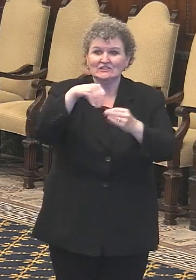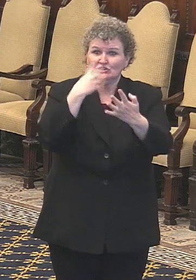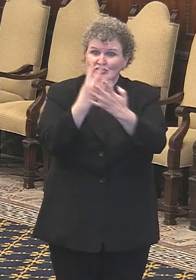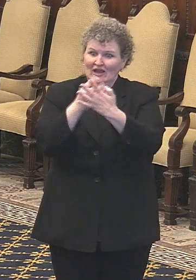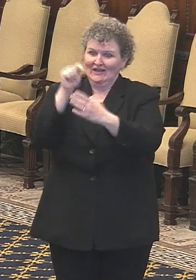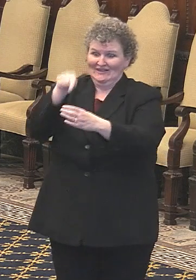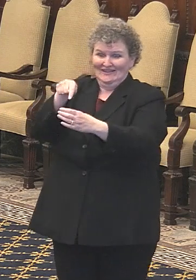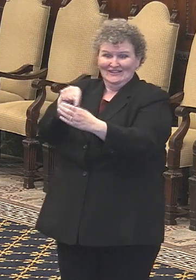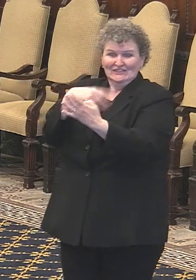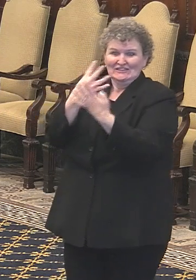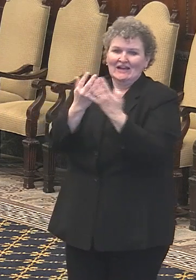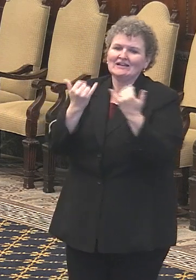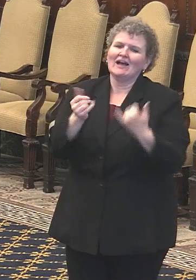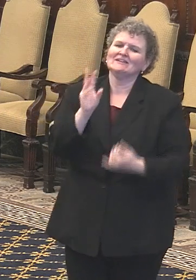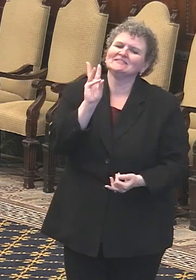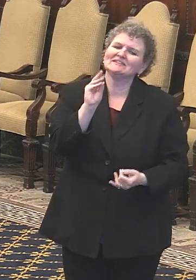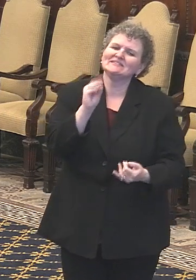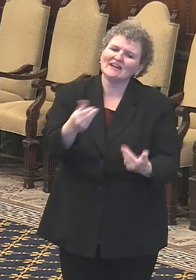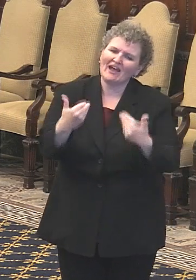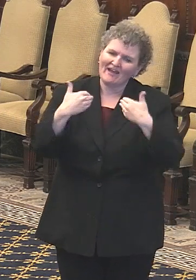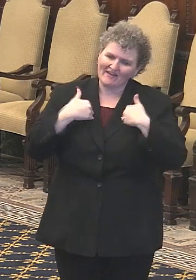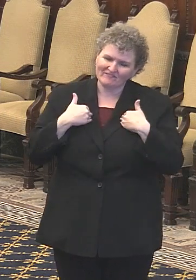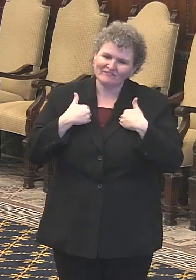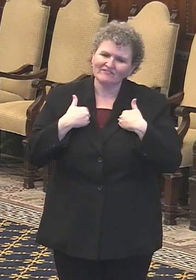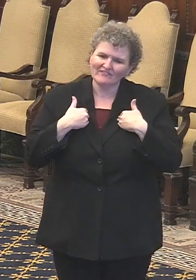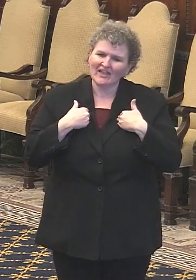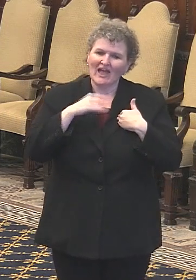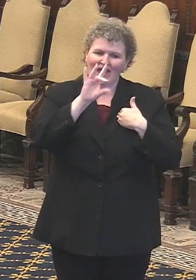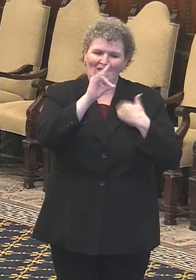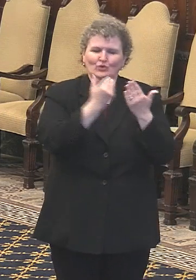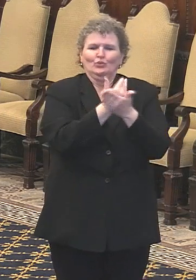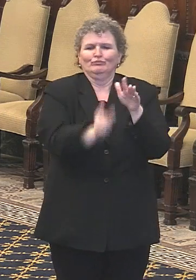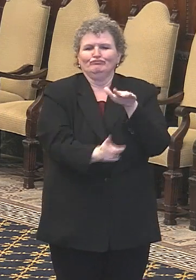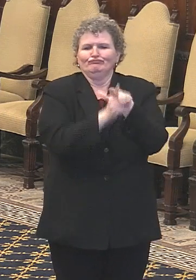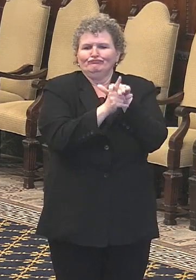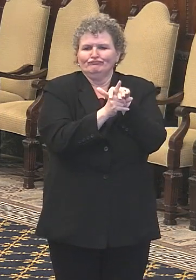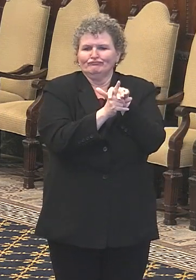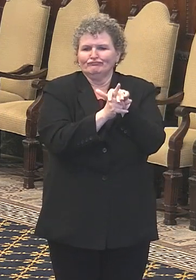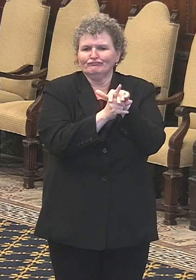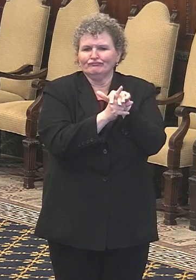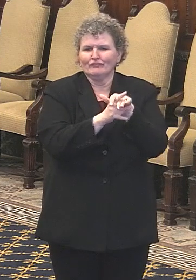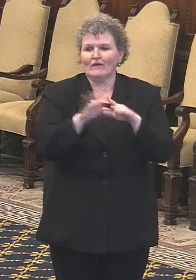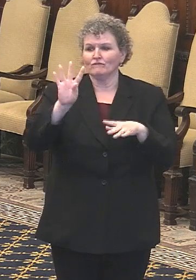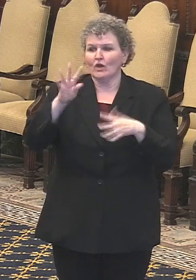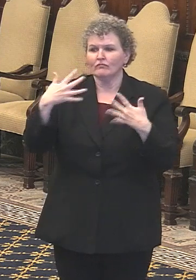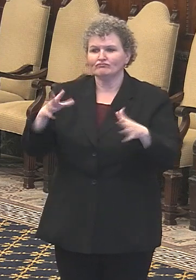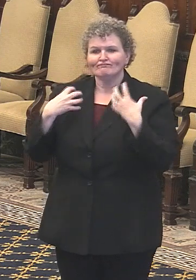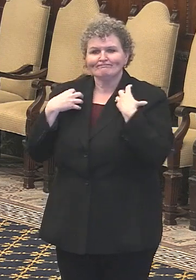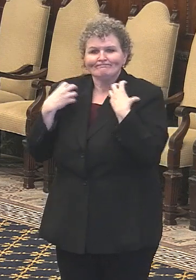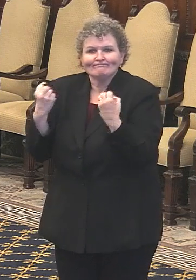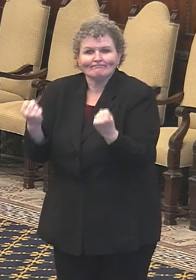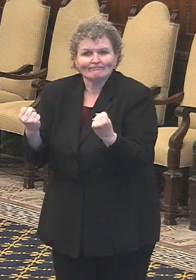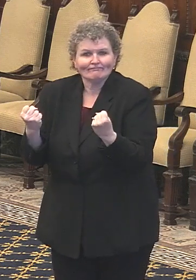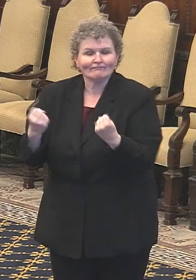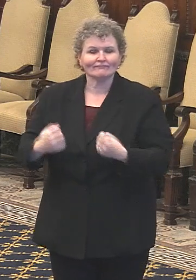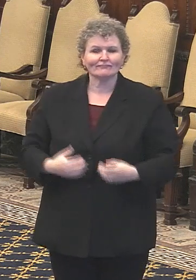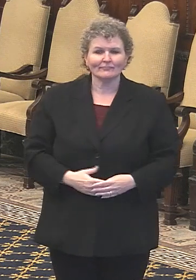inmates who have this infection. That includes 8 new inmates who tested positive, but then 4 others who recovered who are no longer in